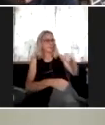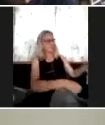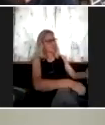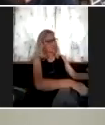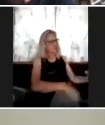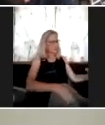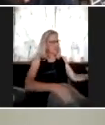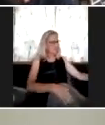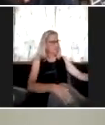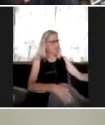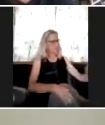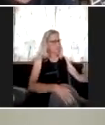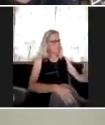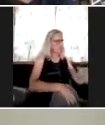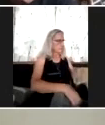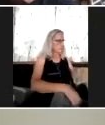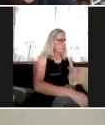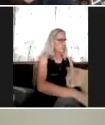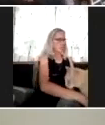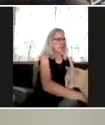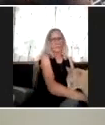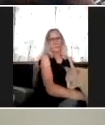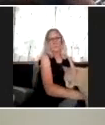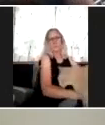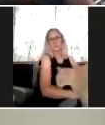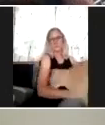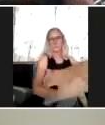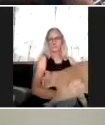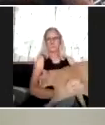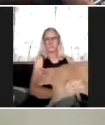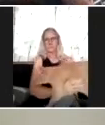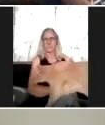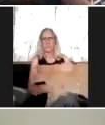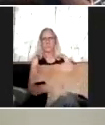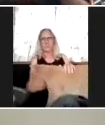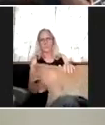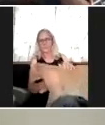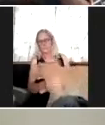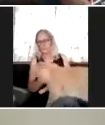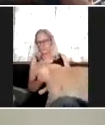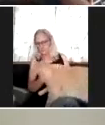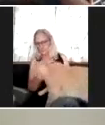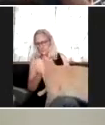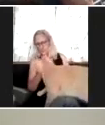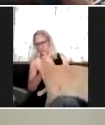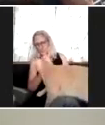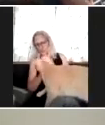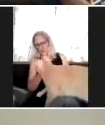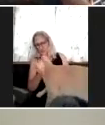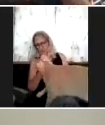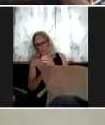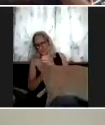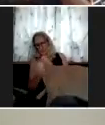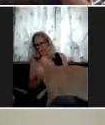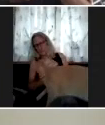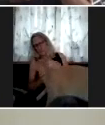them for a purpose. And that's the way he created them. He didn't create Adam and